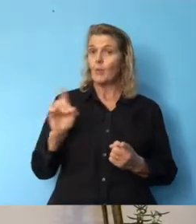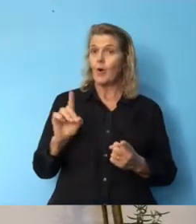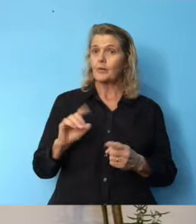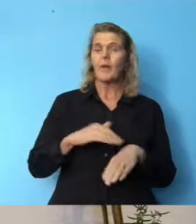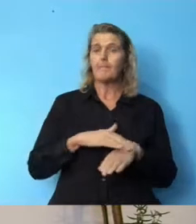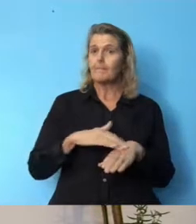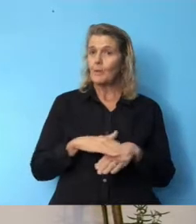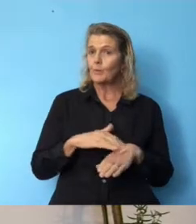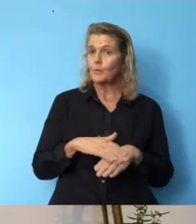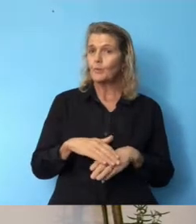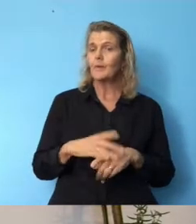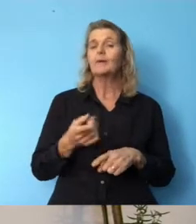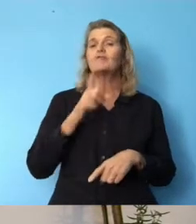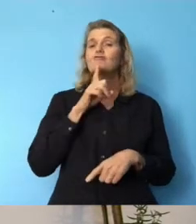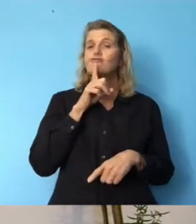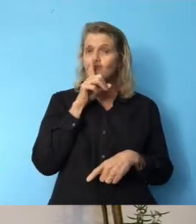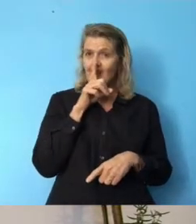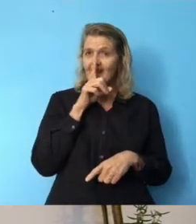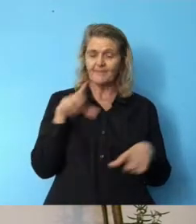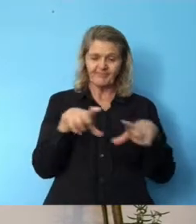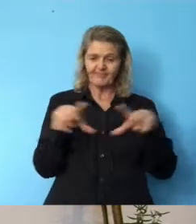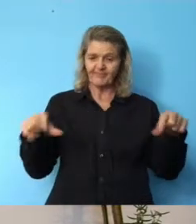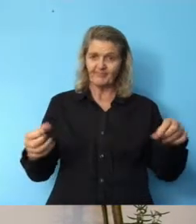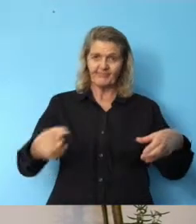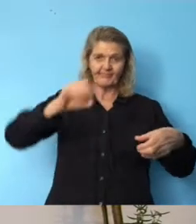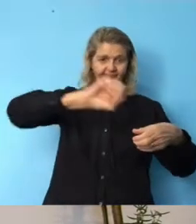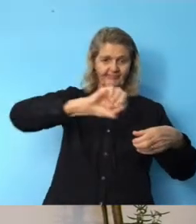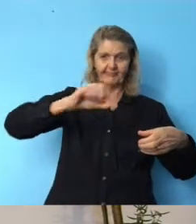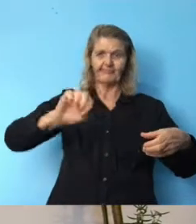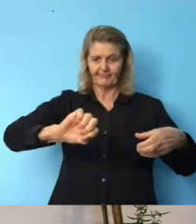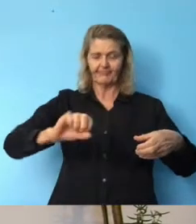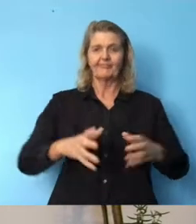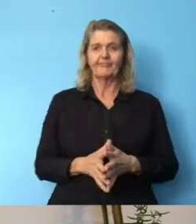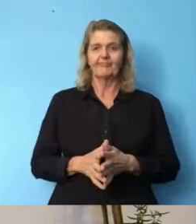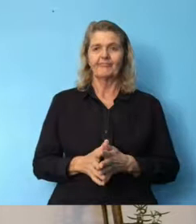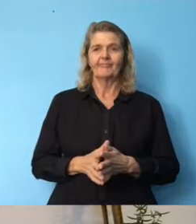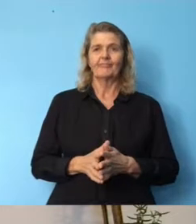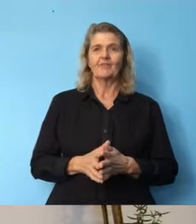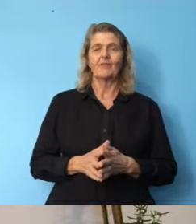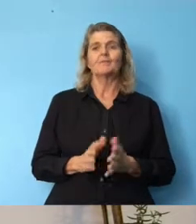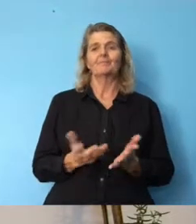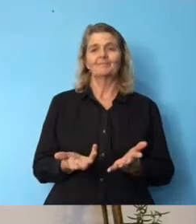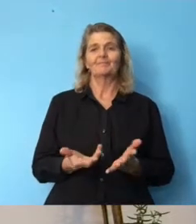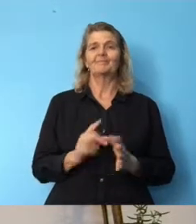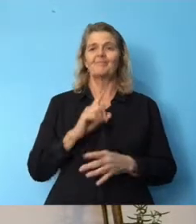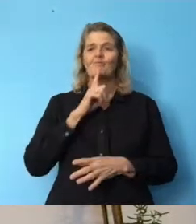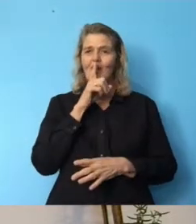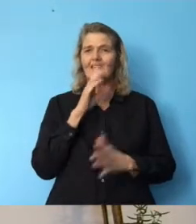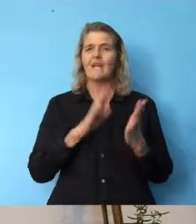red. Whatever. Gonna put the blue in, And we have our magenta.